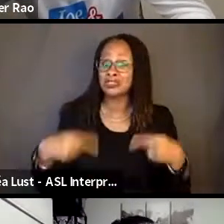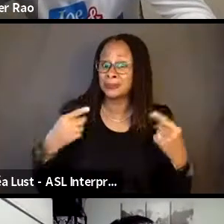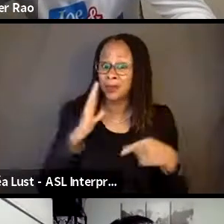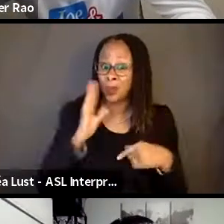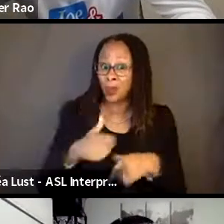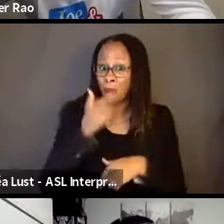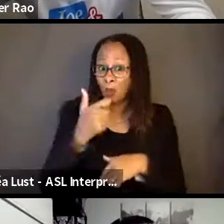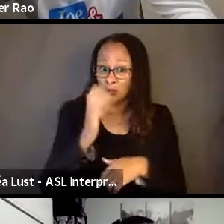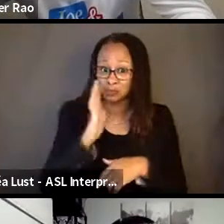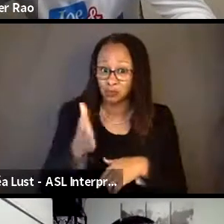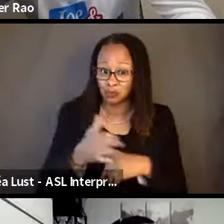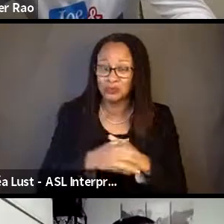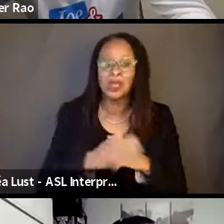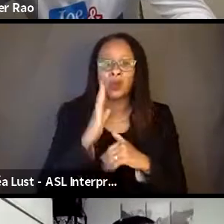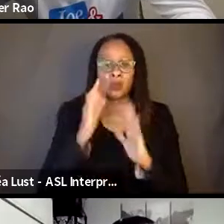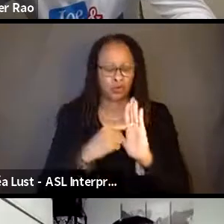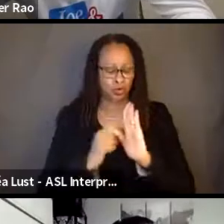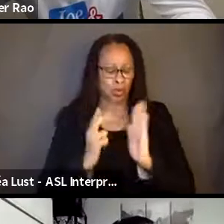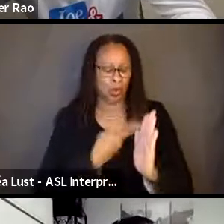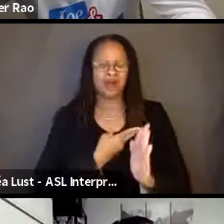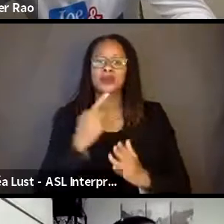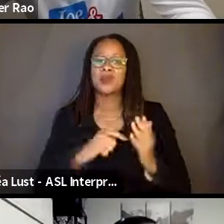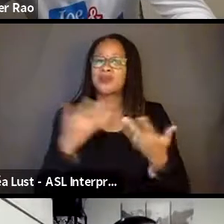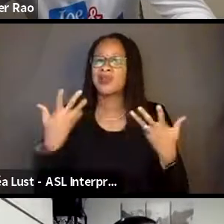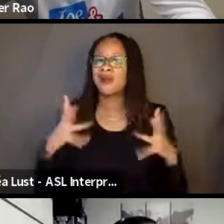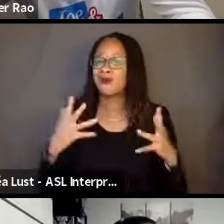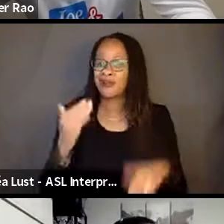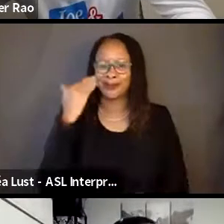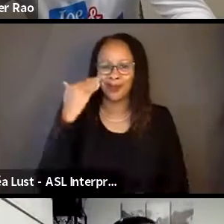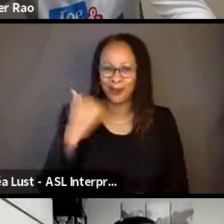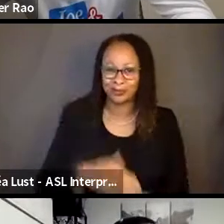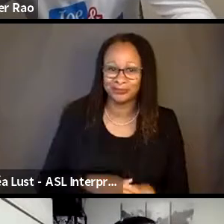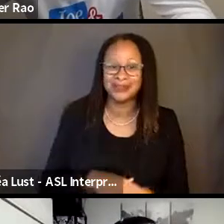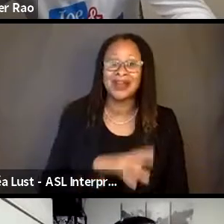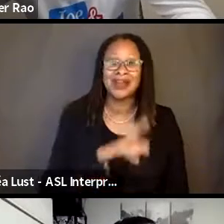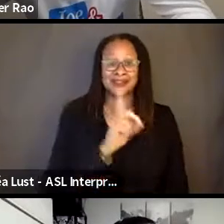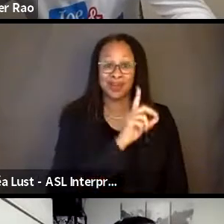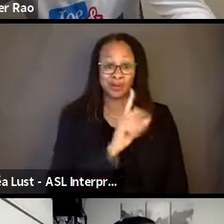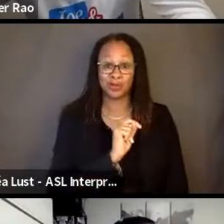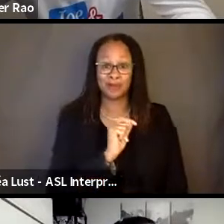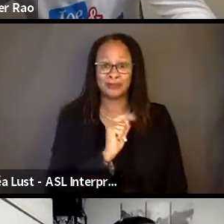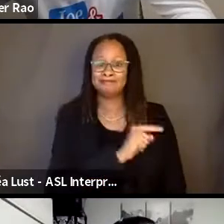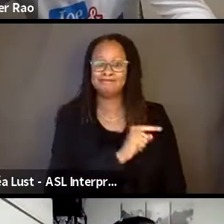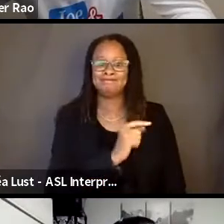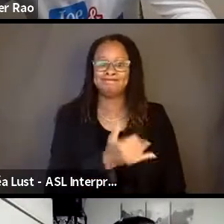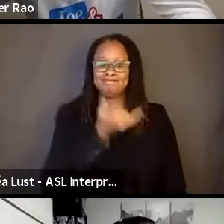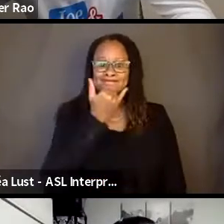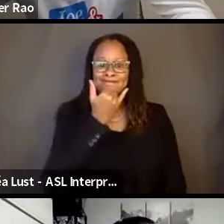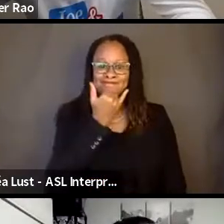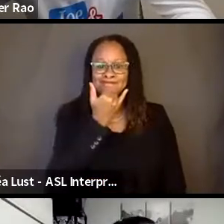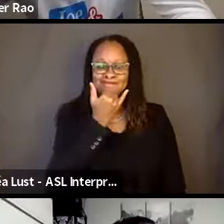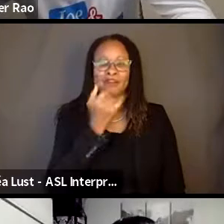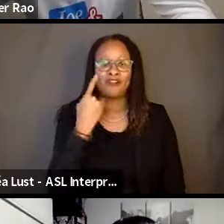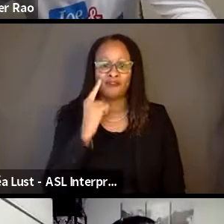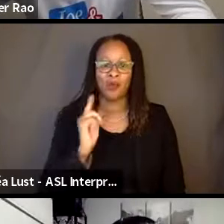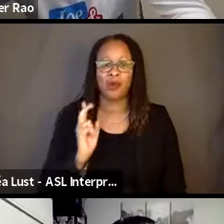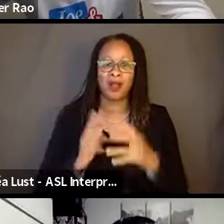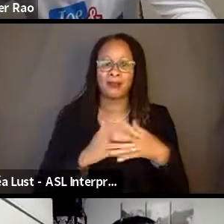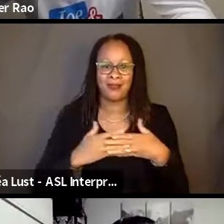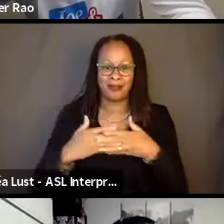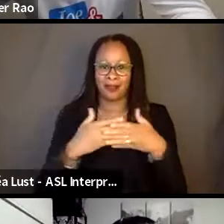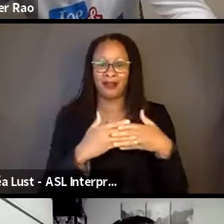is going to show us all what we already know, that Donald Trump is wrong for